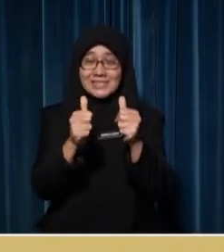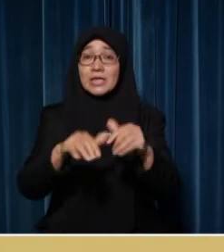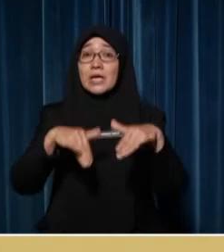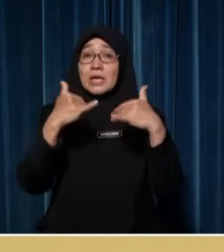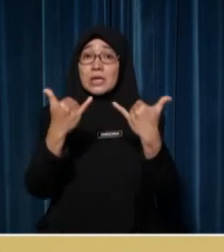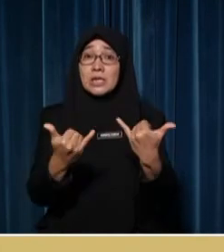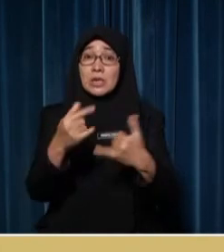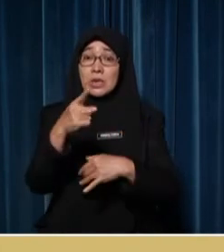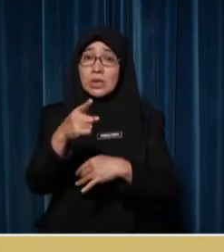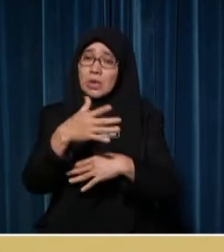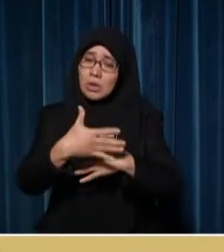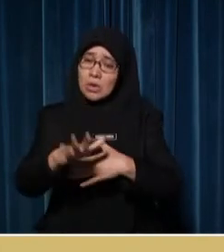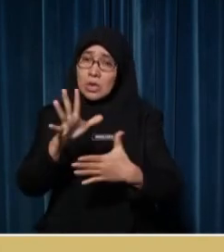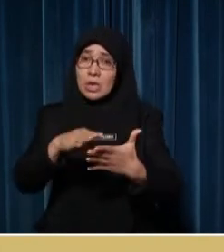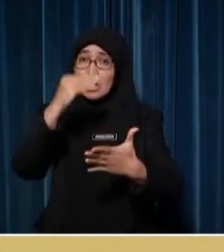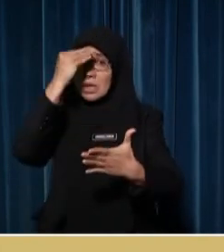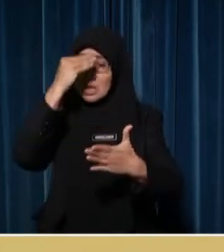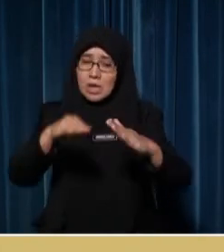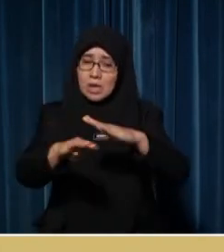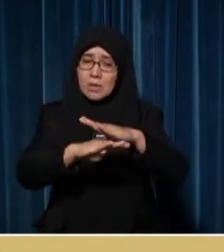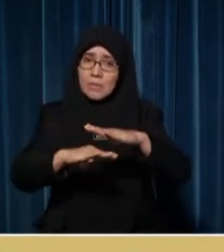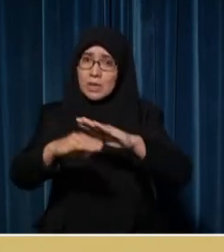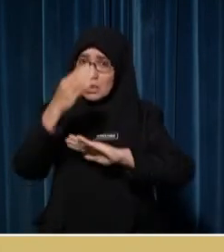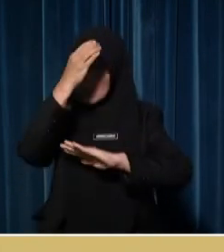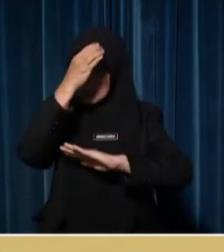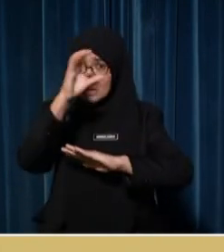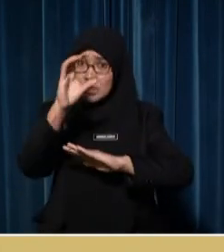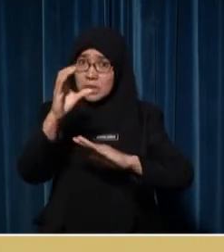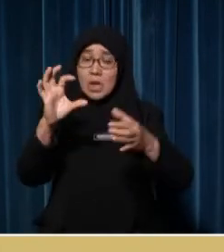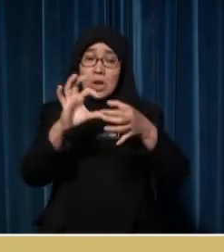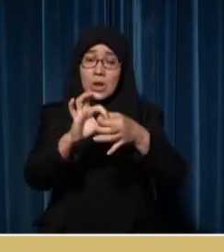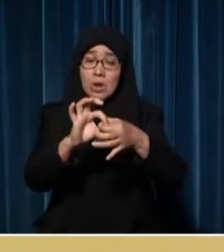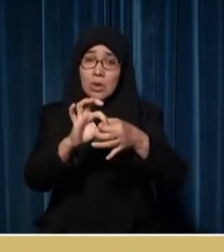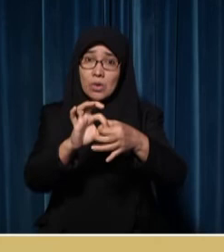have learned the basic concept of division.